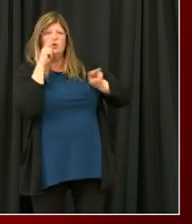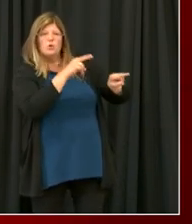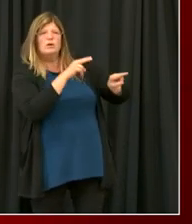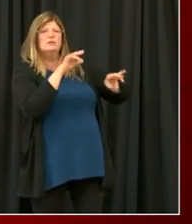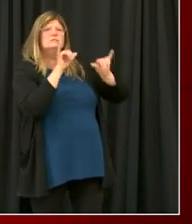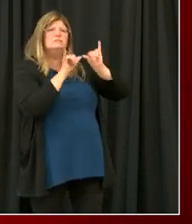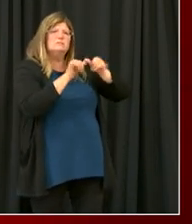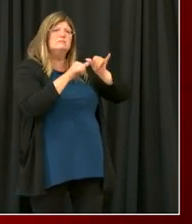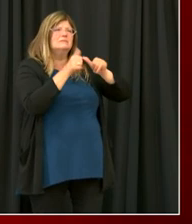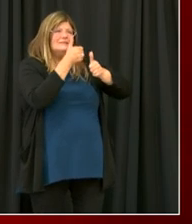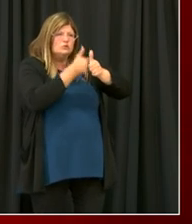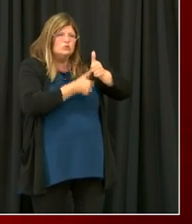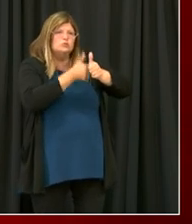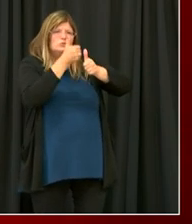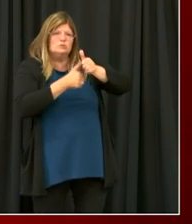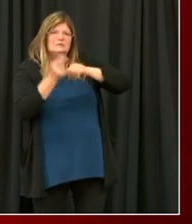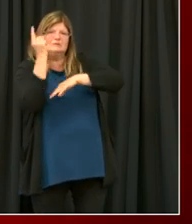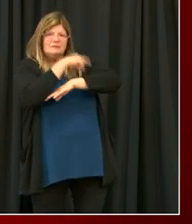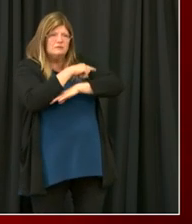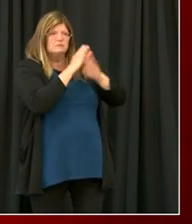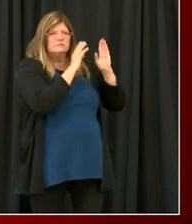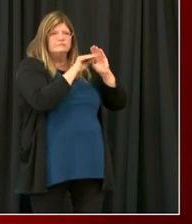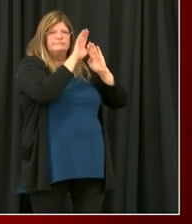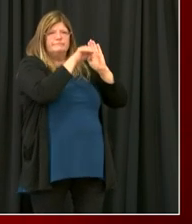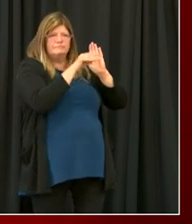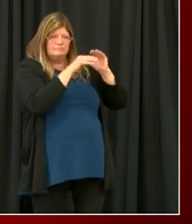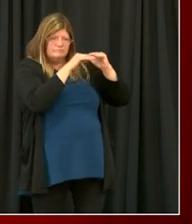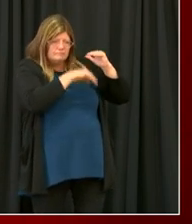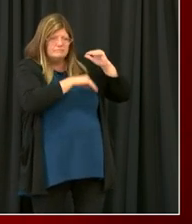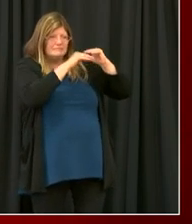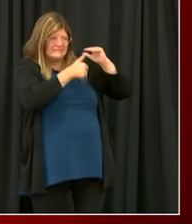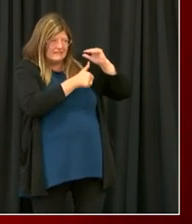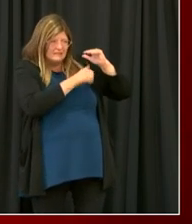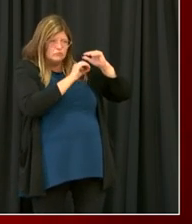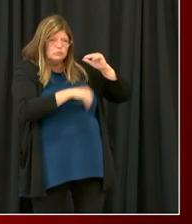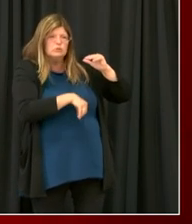day. We've had some days where it's been below 10%. Okay.